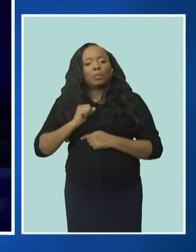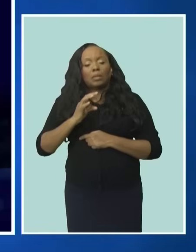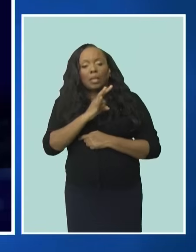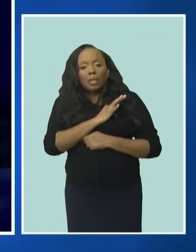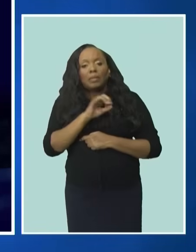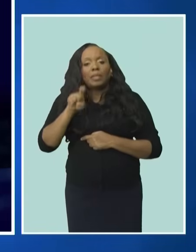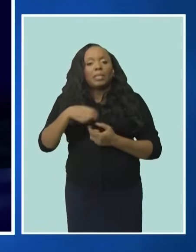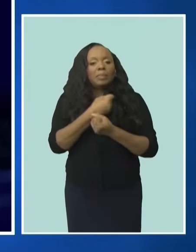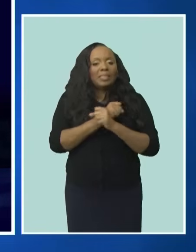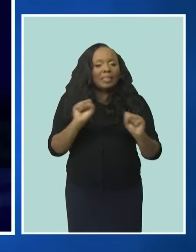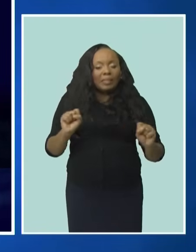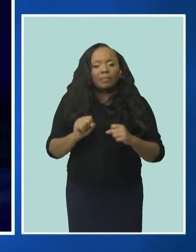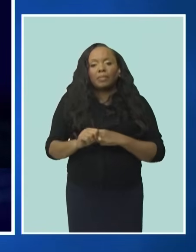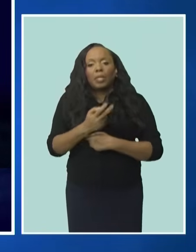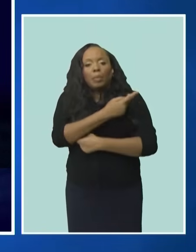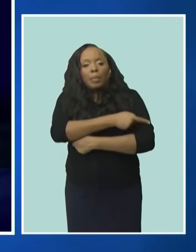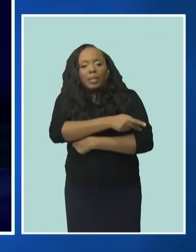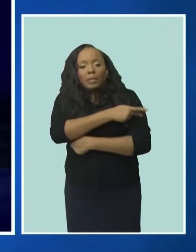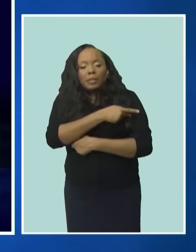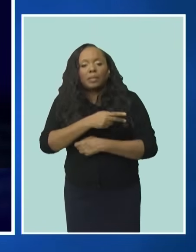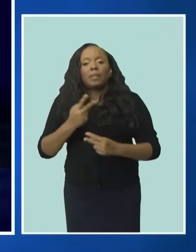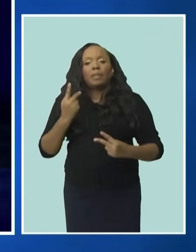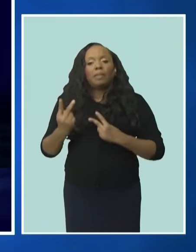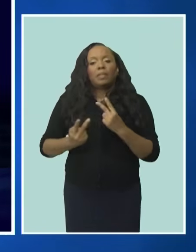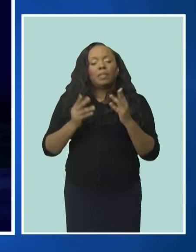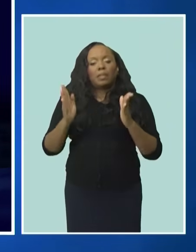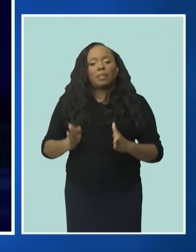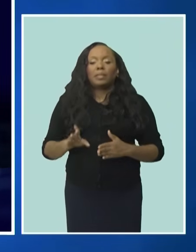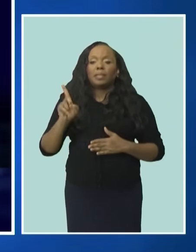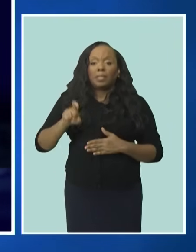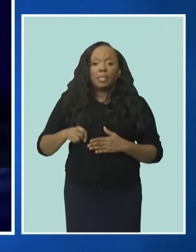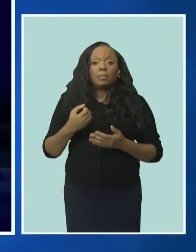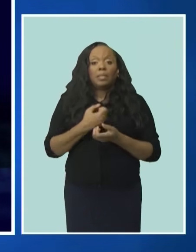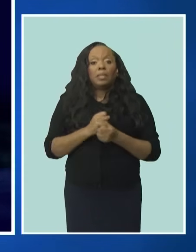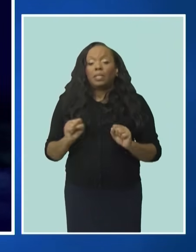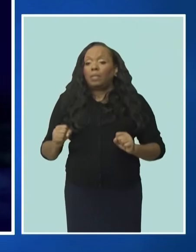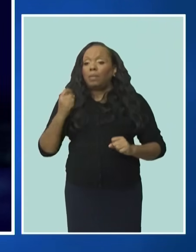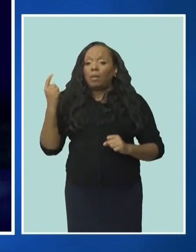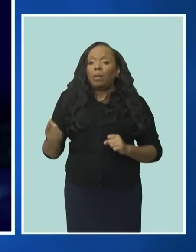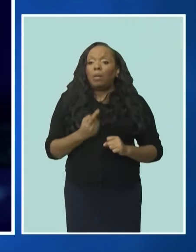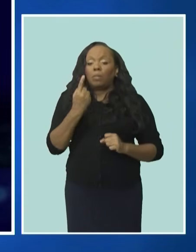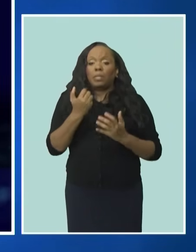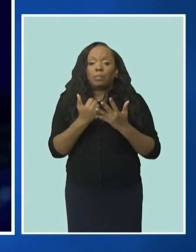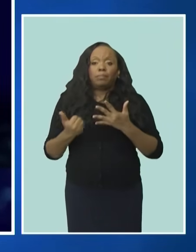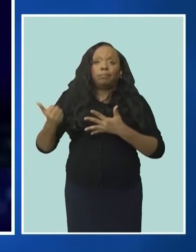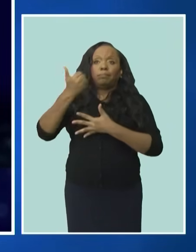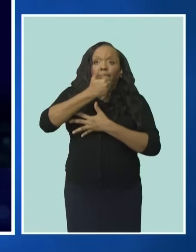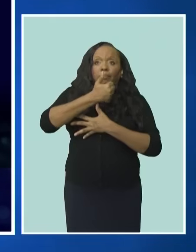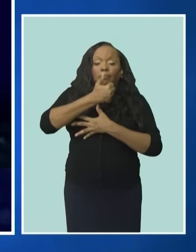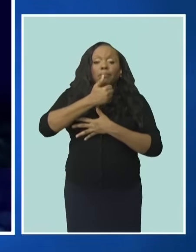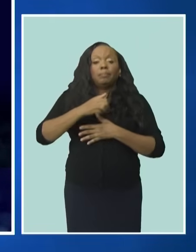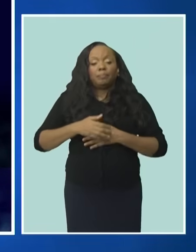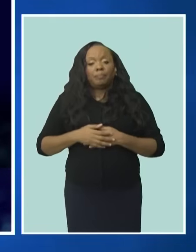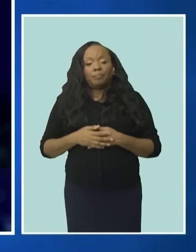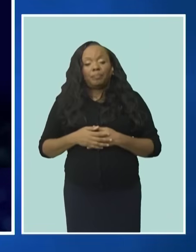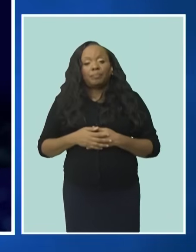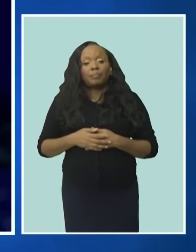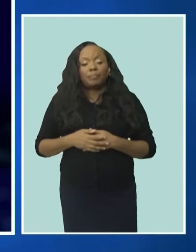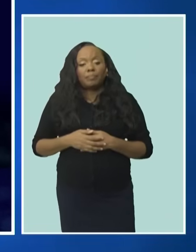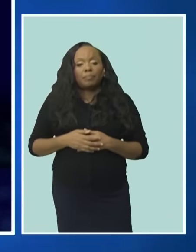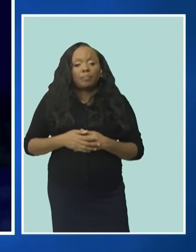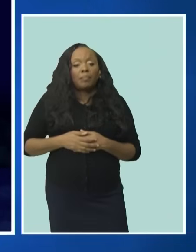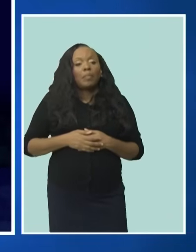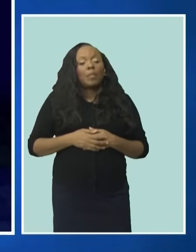staff, patients, and visitors is always our top priority. As part of its routine commitment